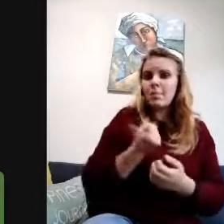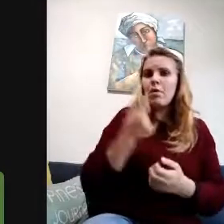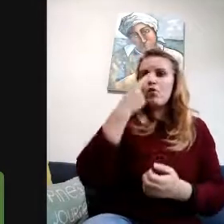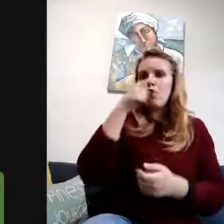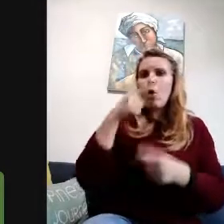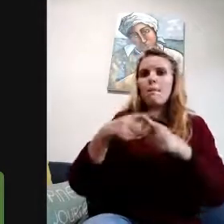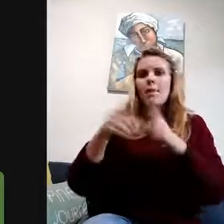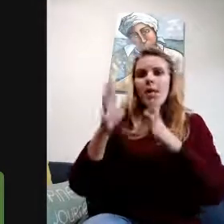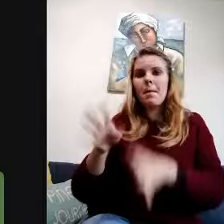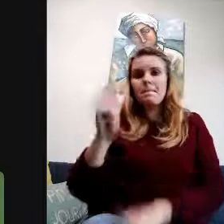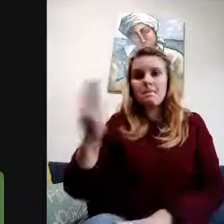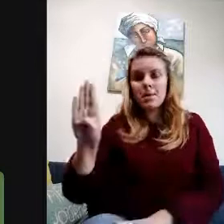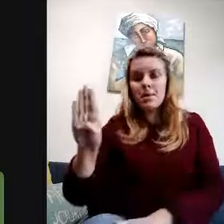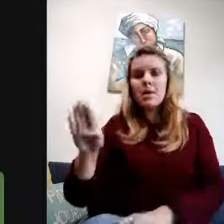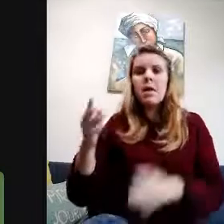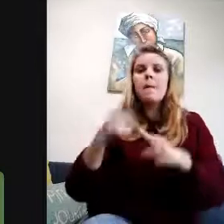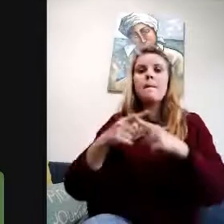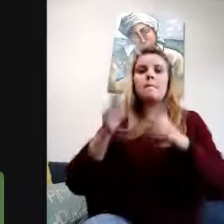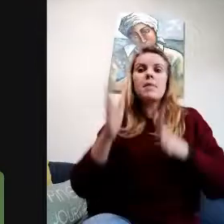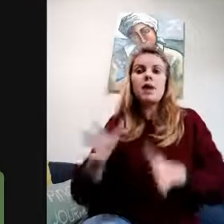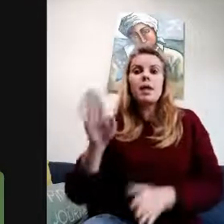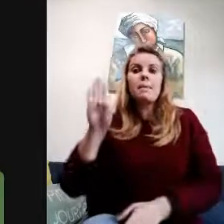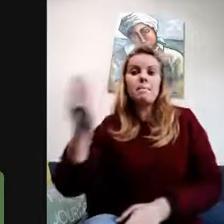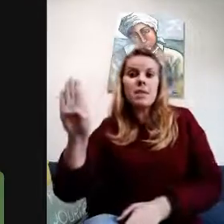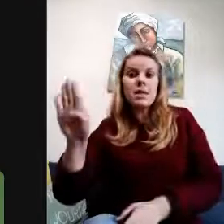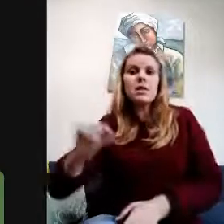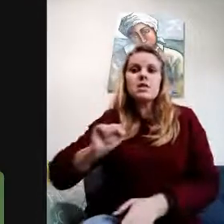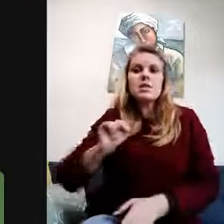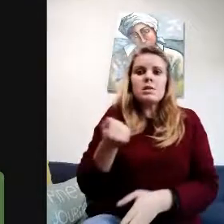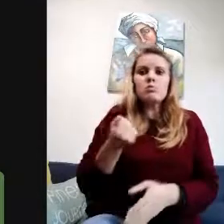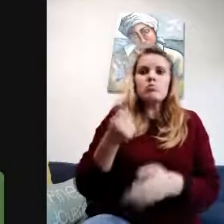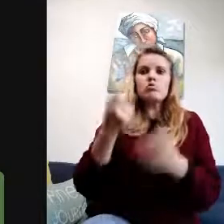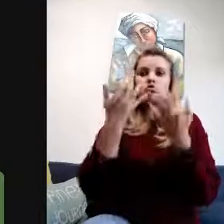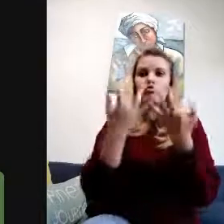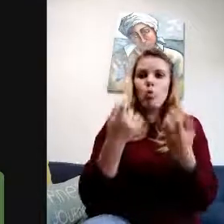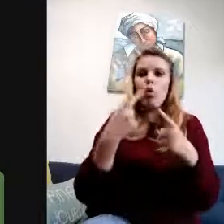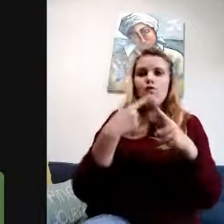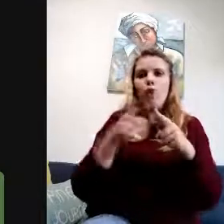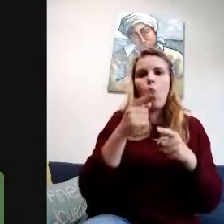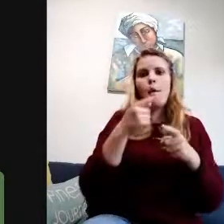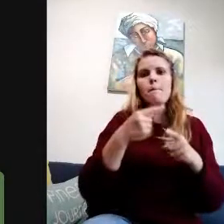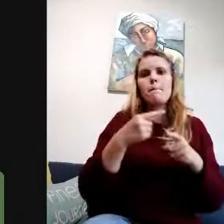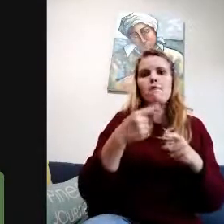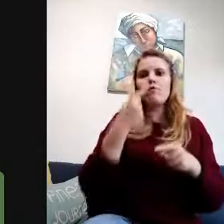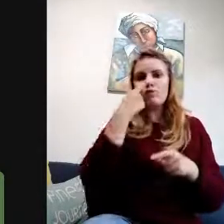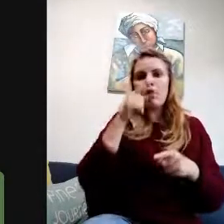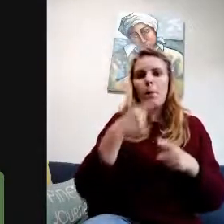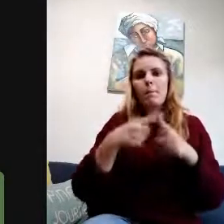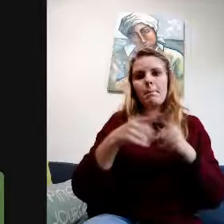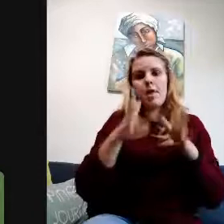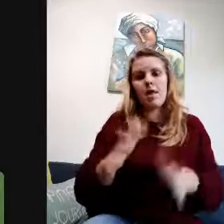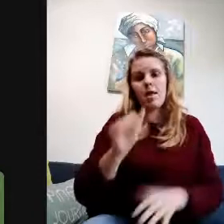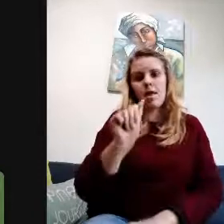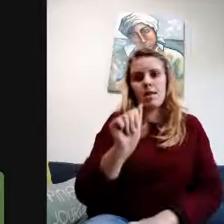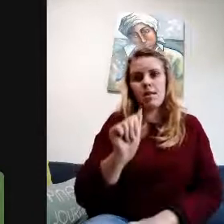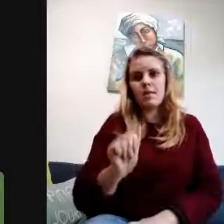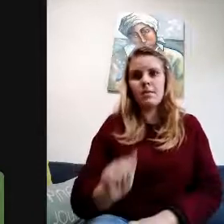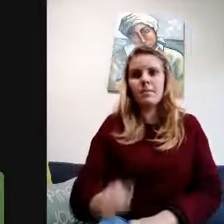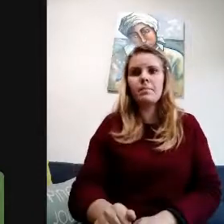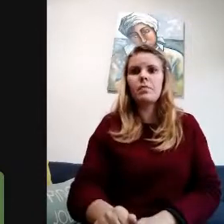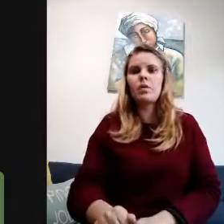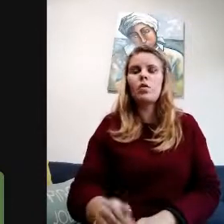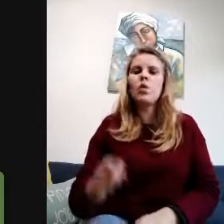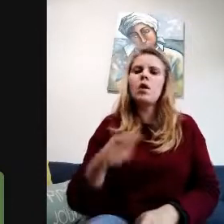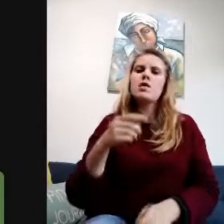card. So those are the COVID regulations when it comes to playing the golf. I don't know whether Pieter wants to elaborate on the other